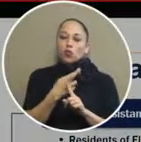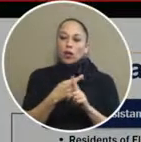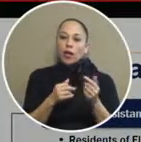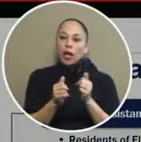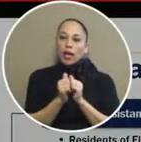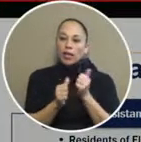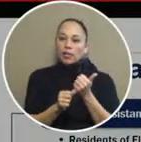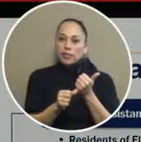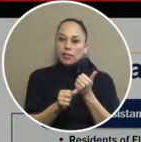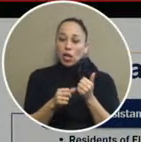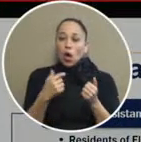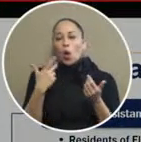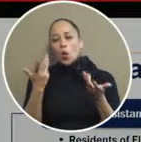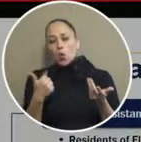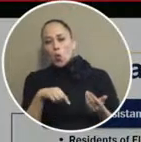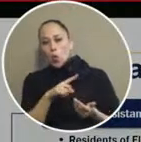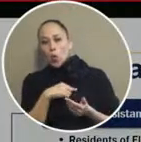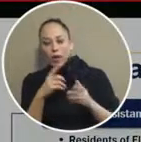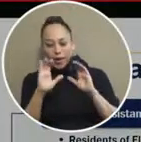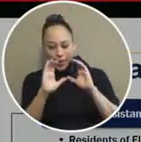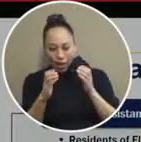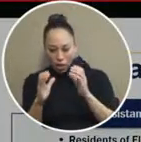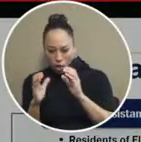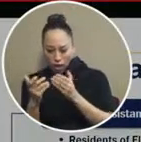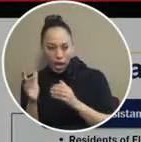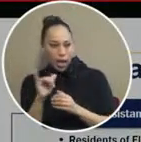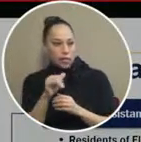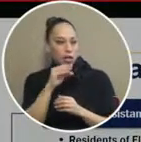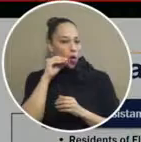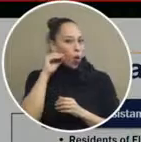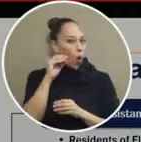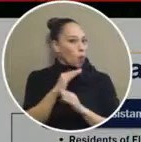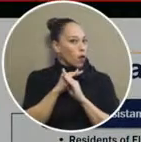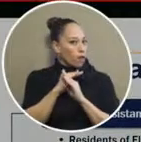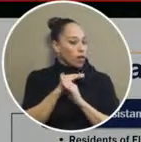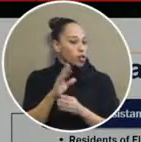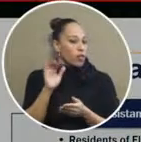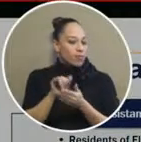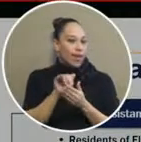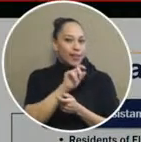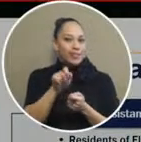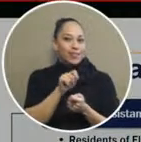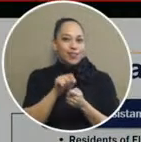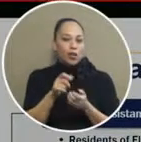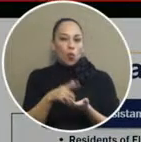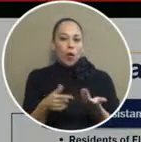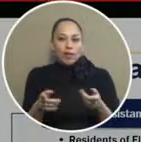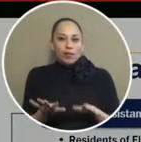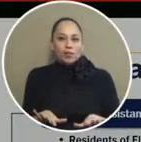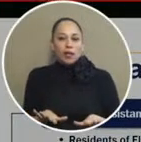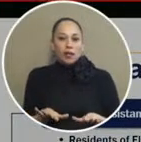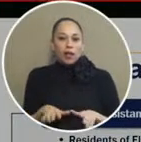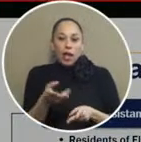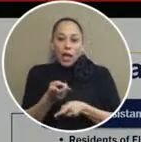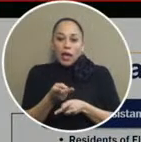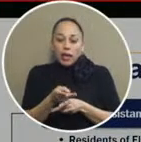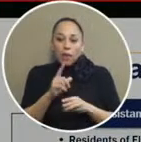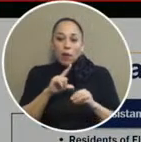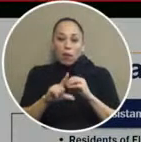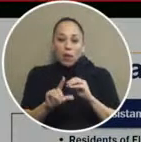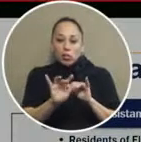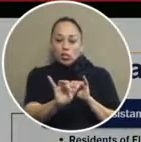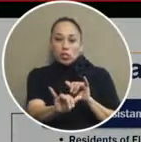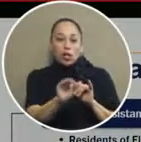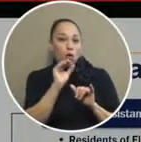normal conditions, we typically categorize that as homeless prevention because that's exactly what it is. Keeping El Pasoans in their